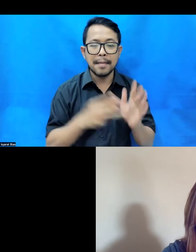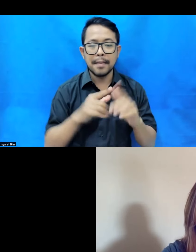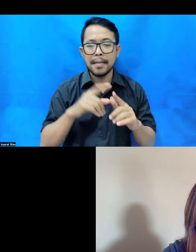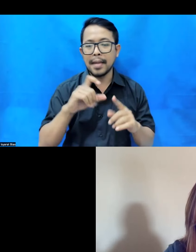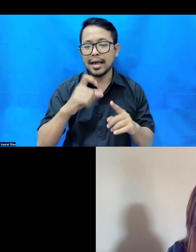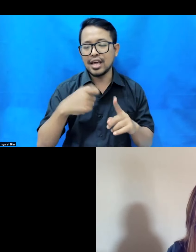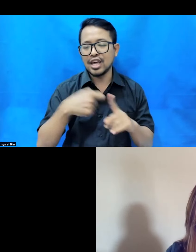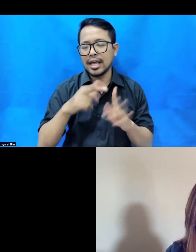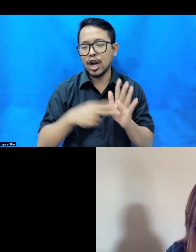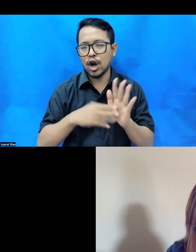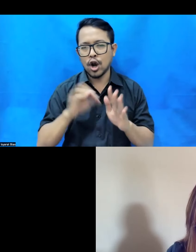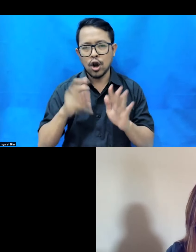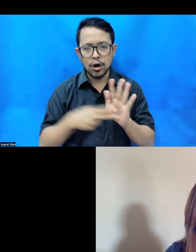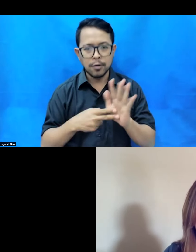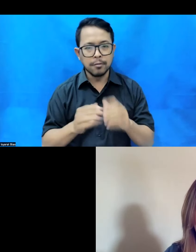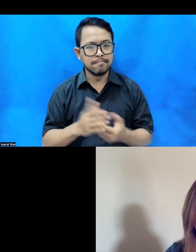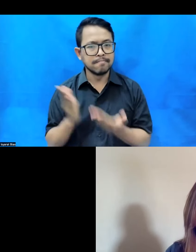The floor is yours, Anne.